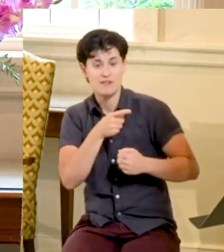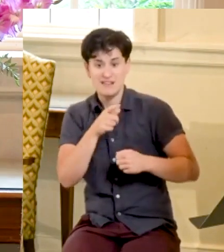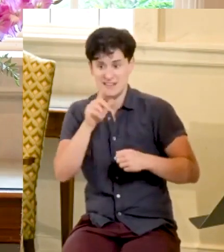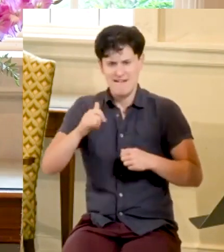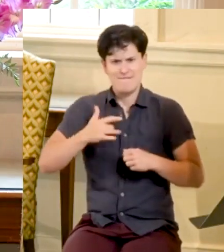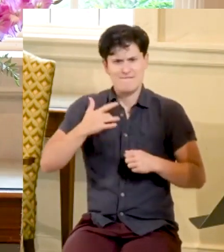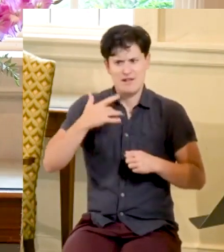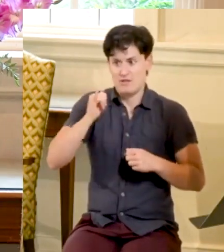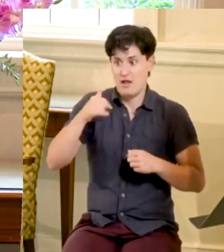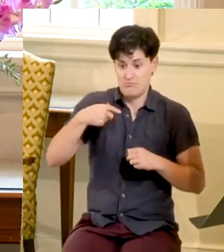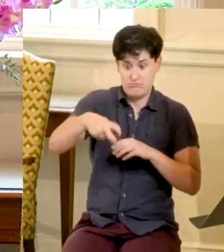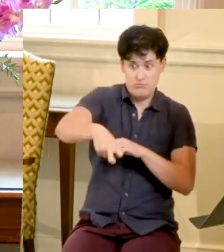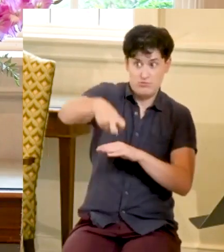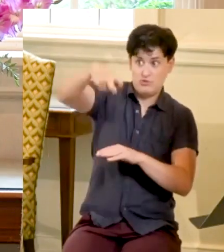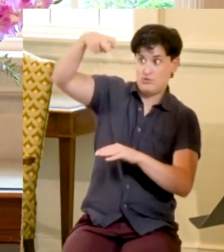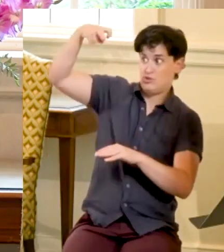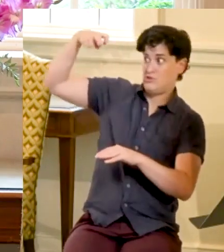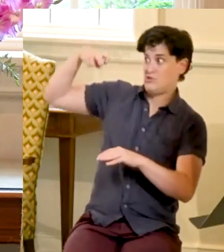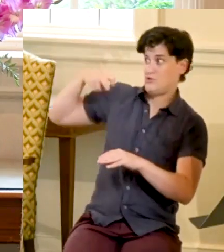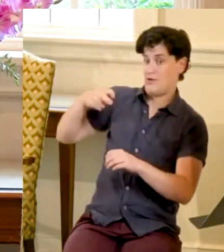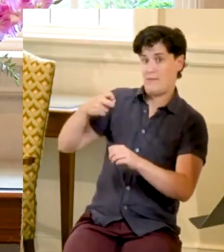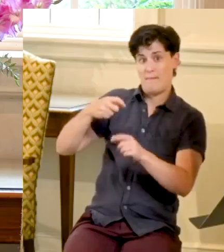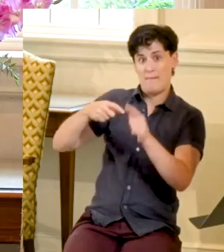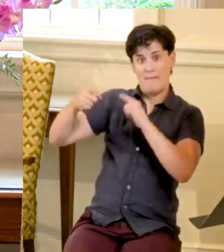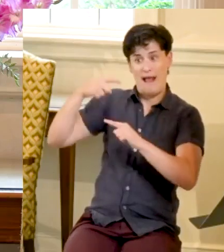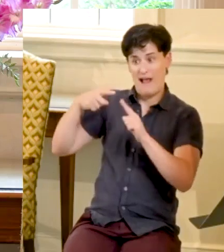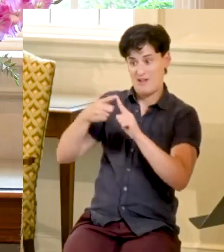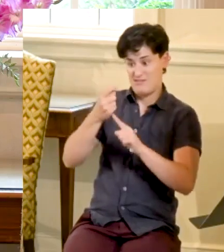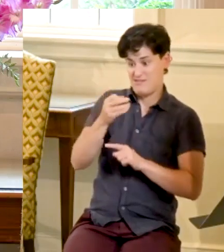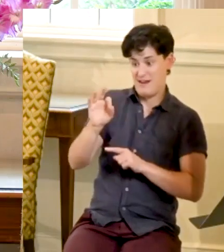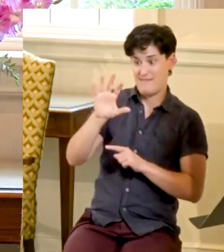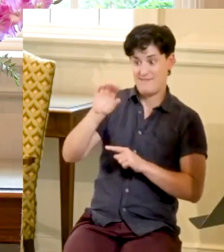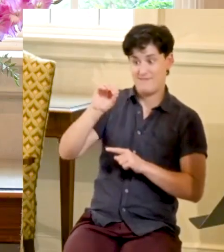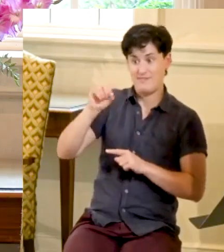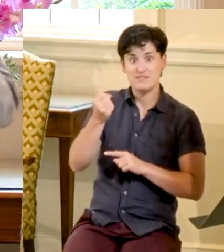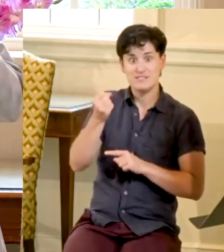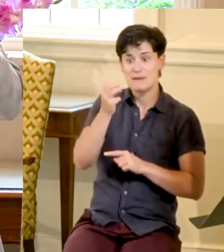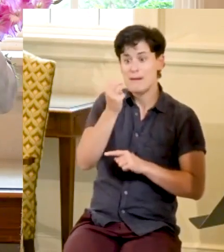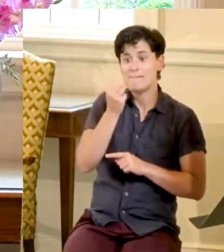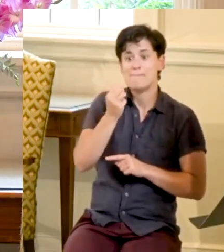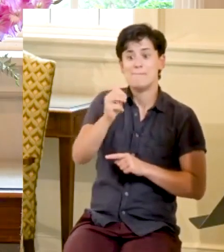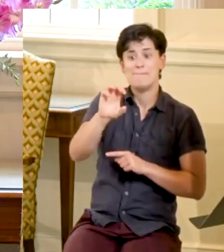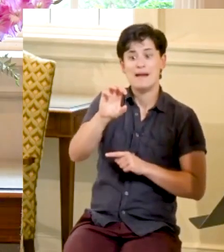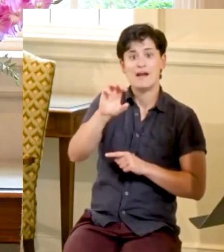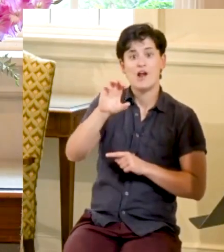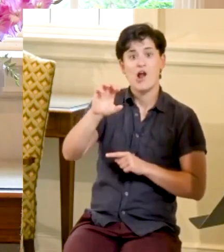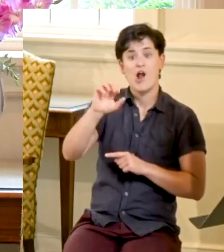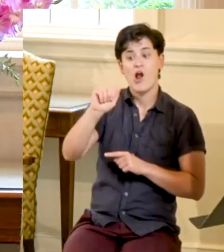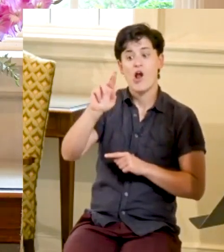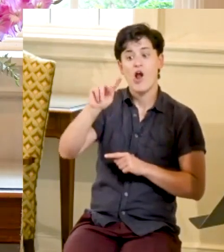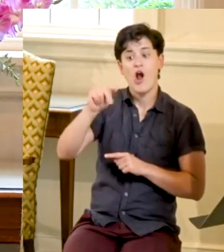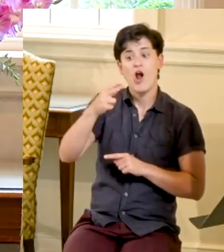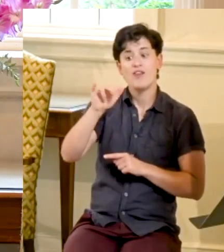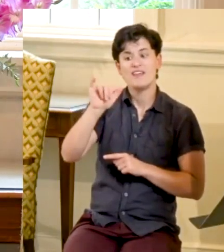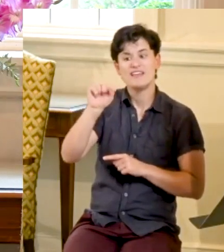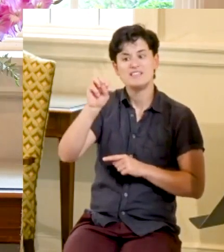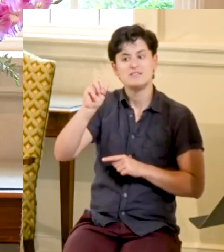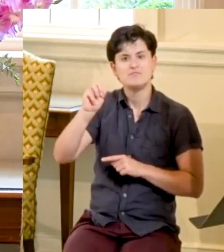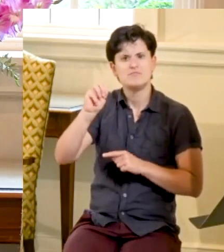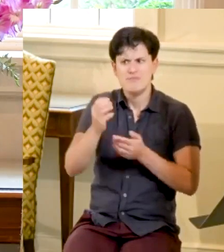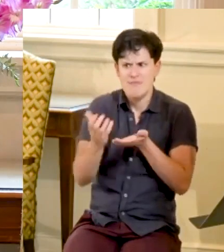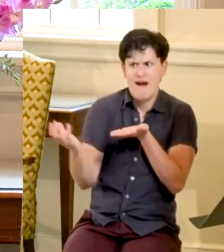the 1950s. McCarthyism reborn with all its cruelty and control, cloaked